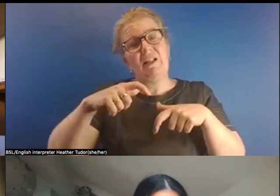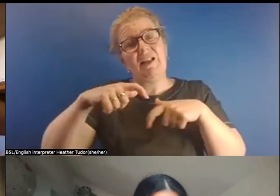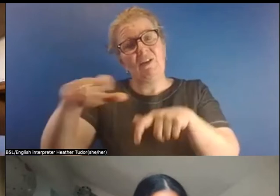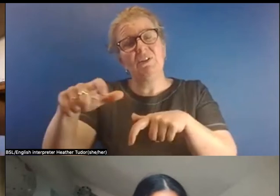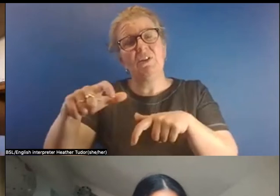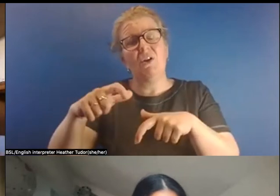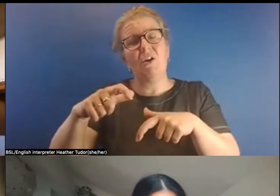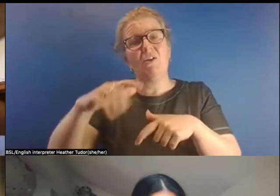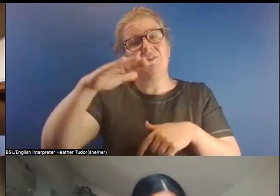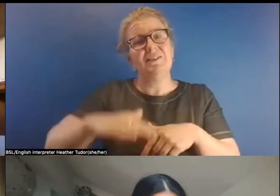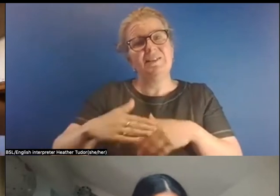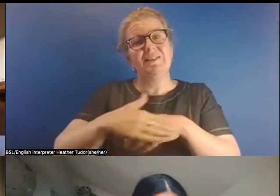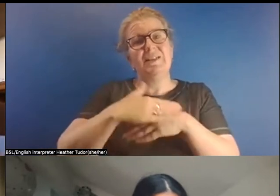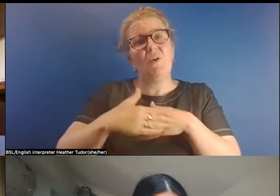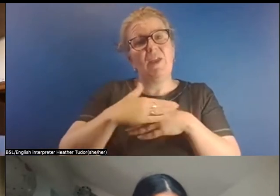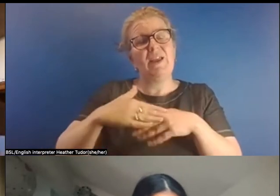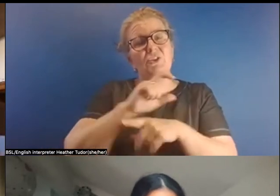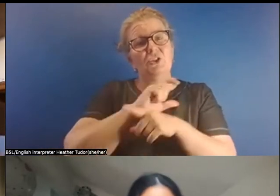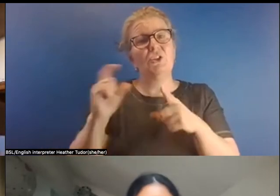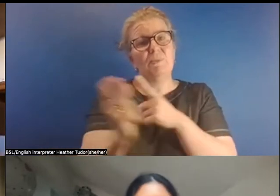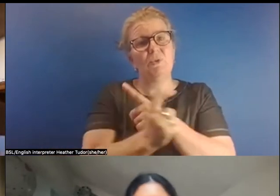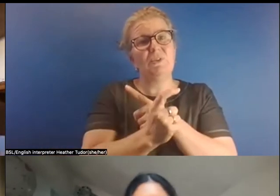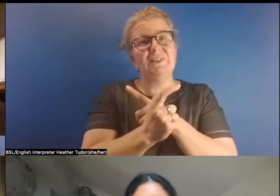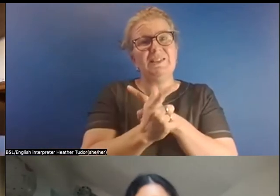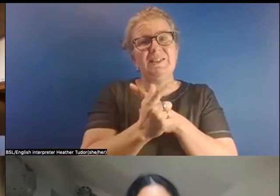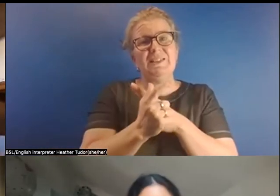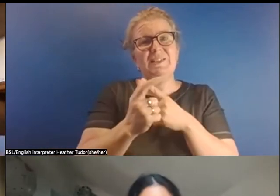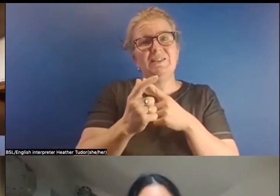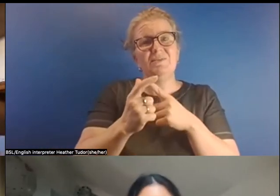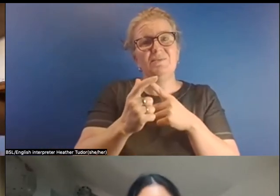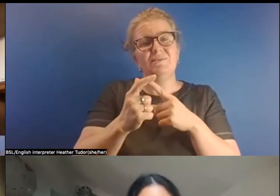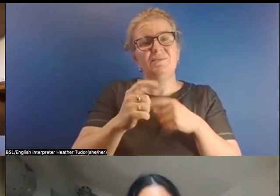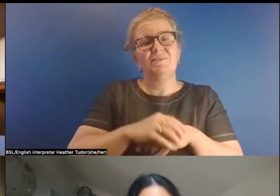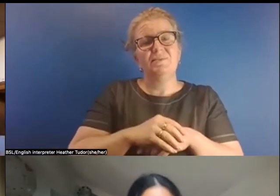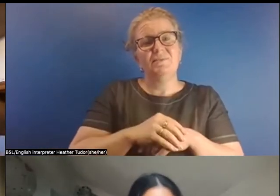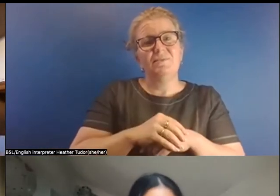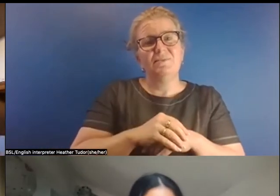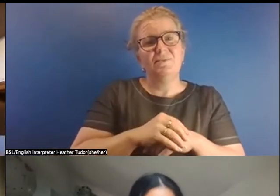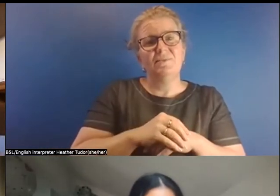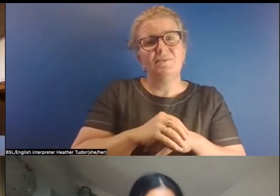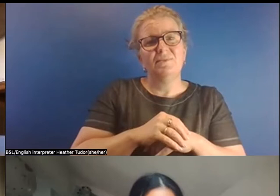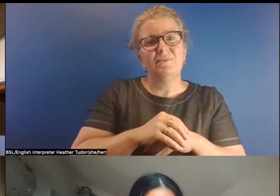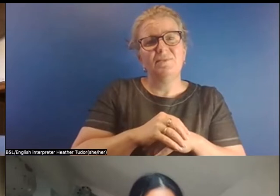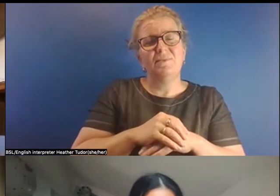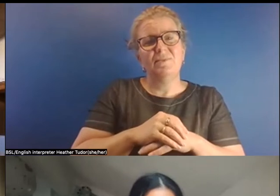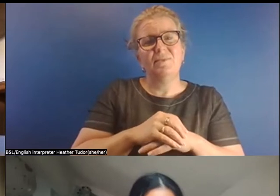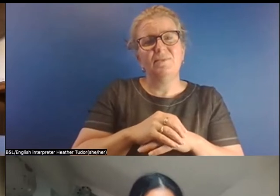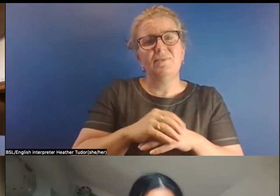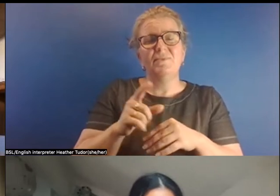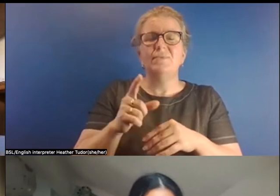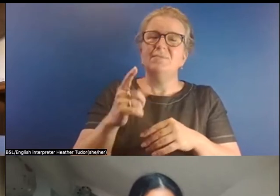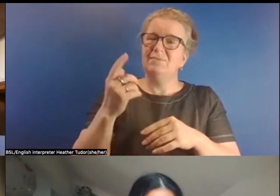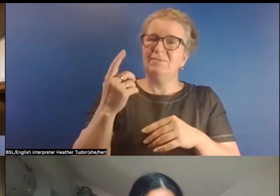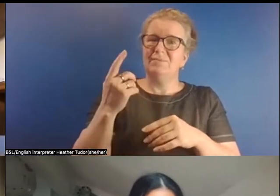community? I think we started talking about that already, didn't we? About the relationships, but we can elaborate